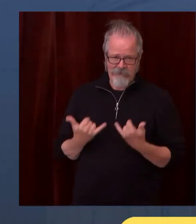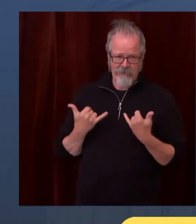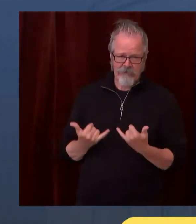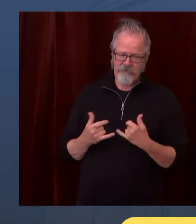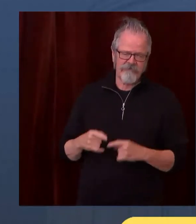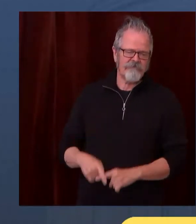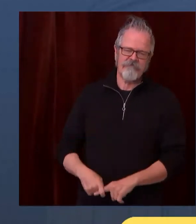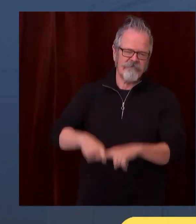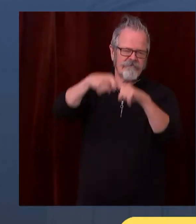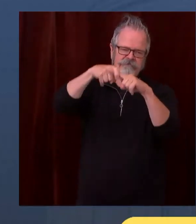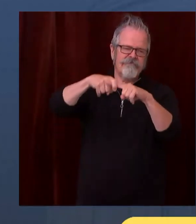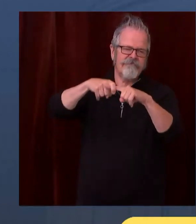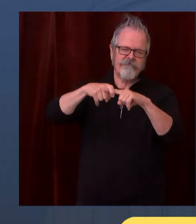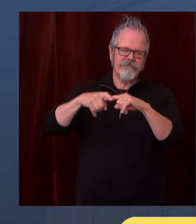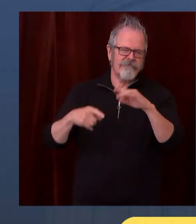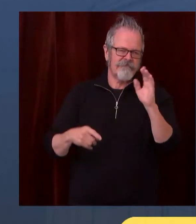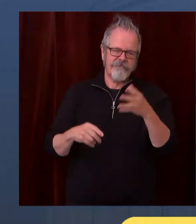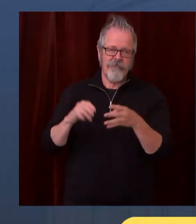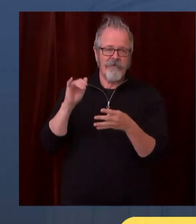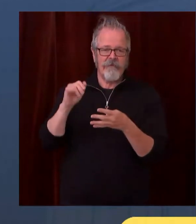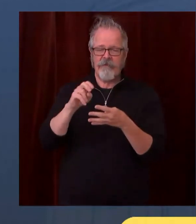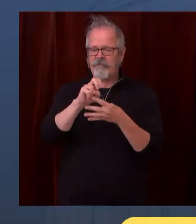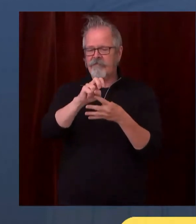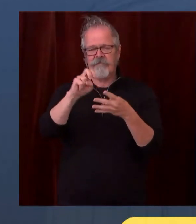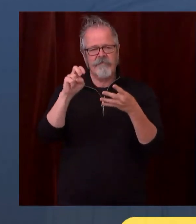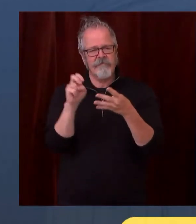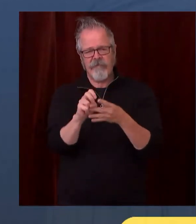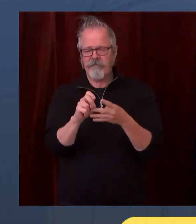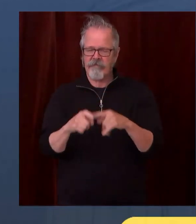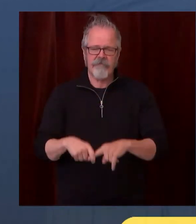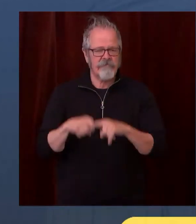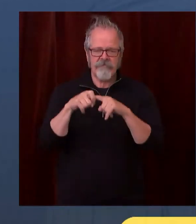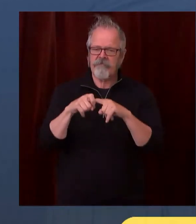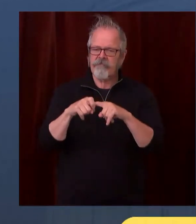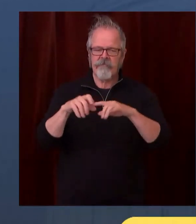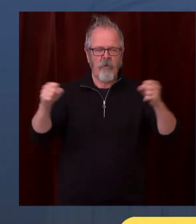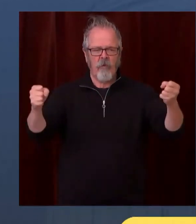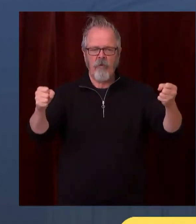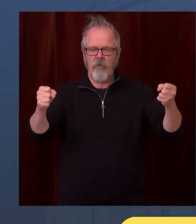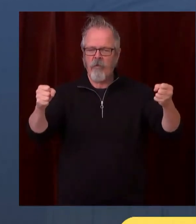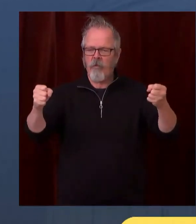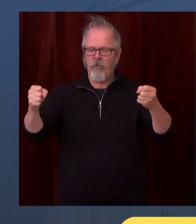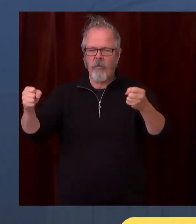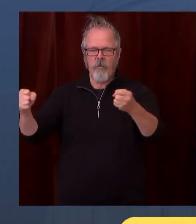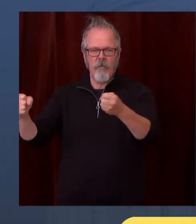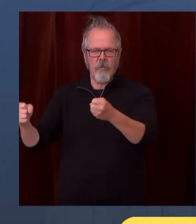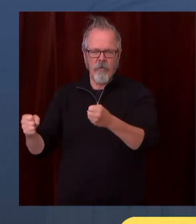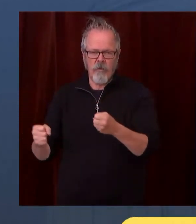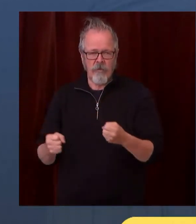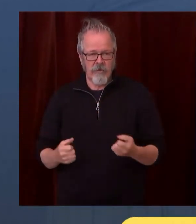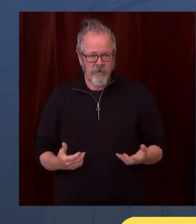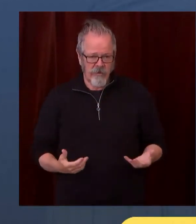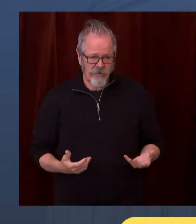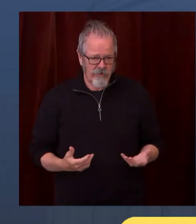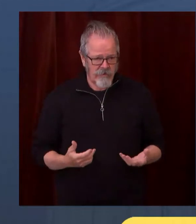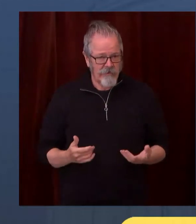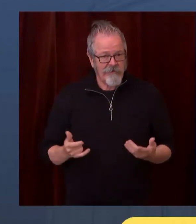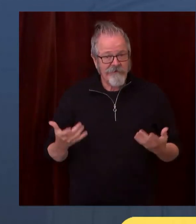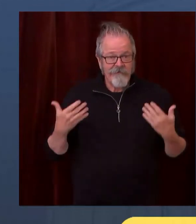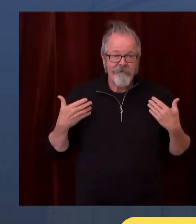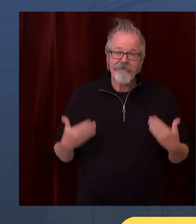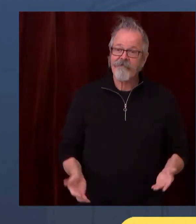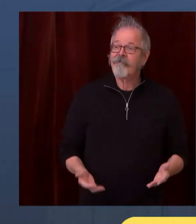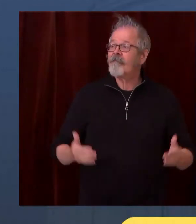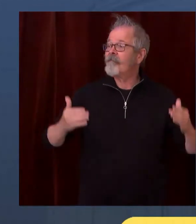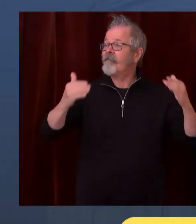so painful to so many families. So we don't believe that's the right decision today, but we look at this on a daily basis to